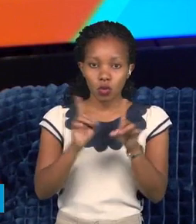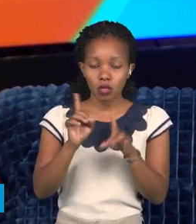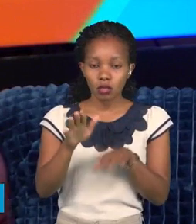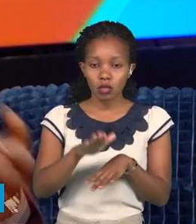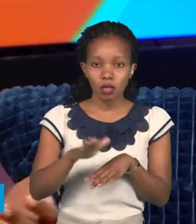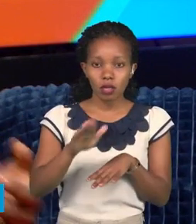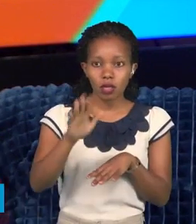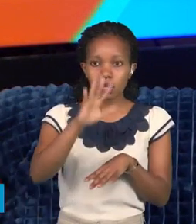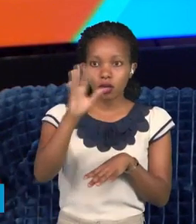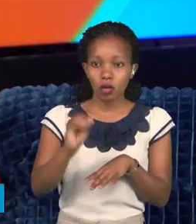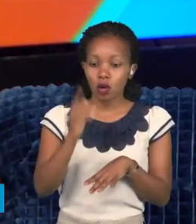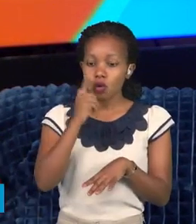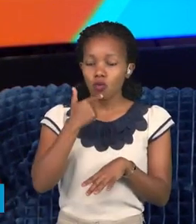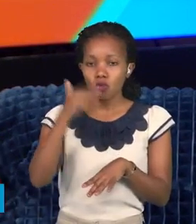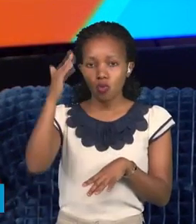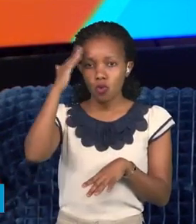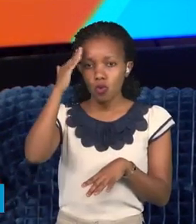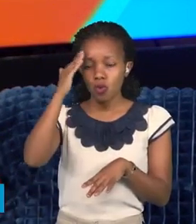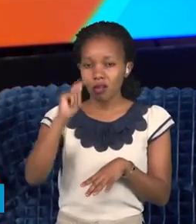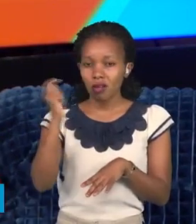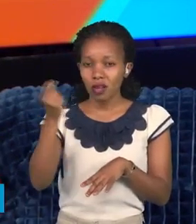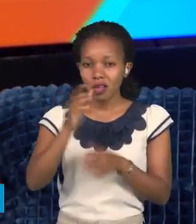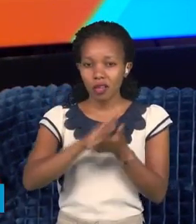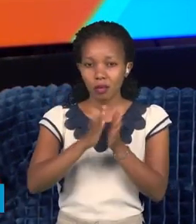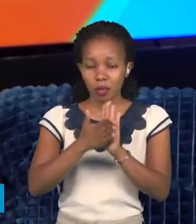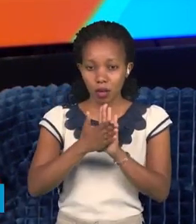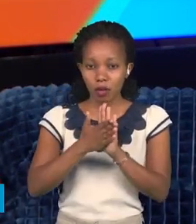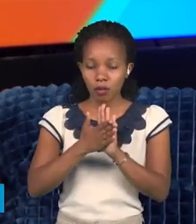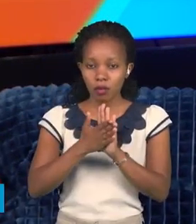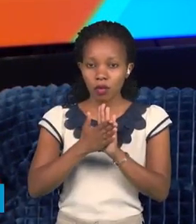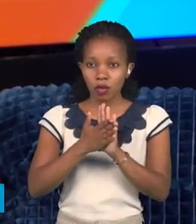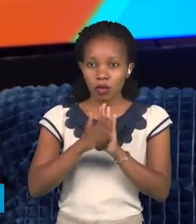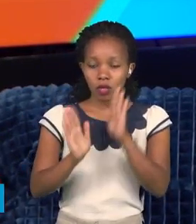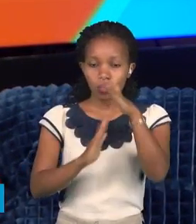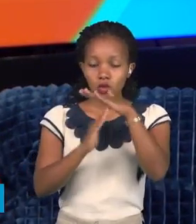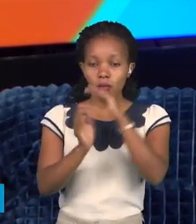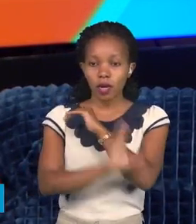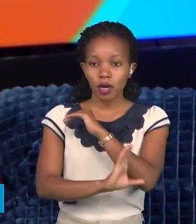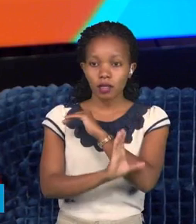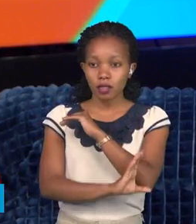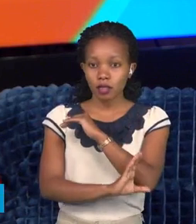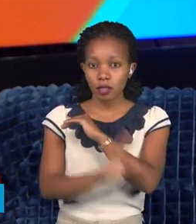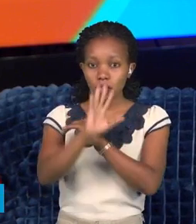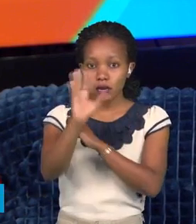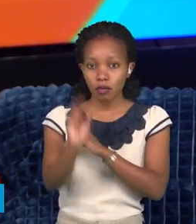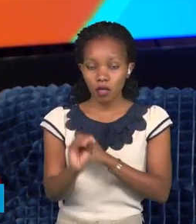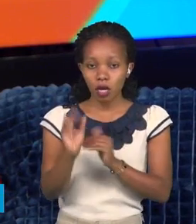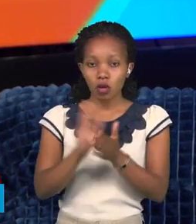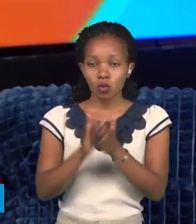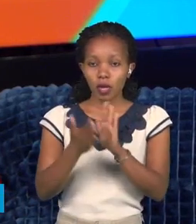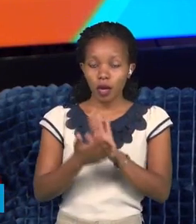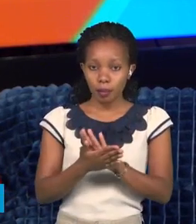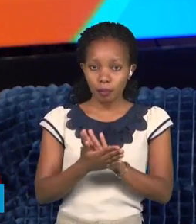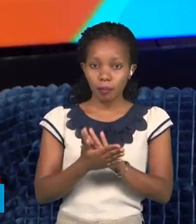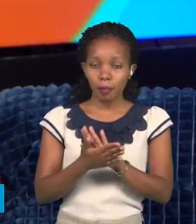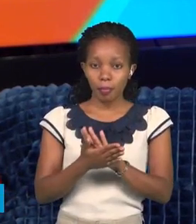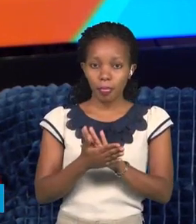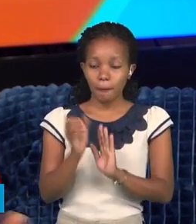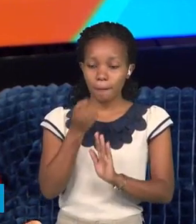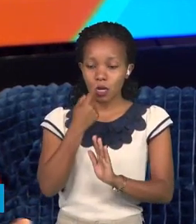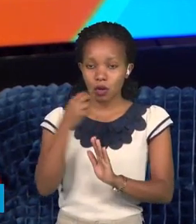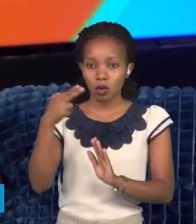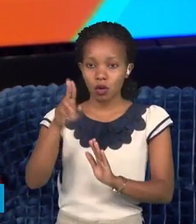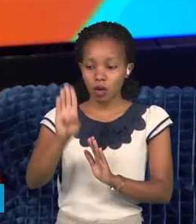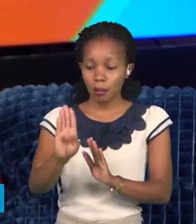Africa. Who knew Kenya is rising to be a medical hub? One of the top, actually, countries in Africa to be a medical hub, which is